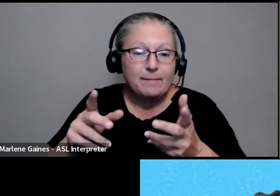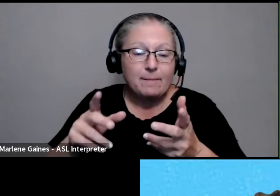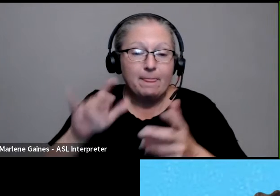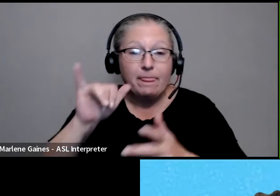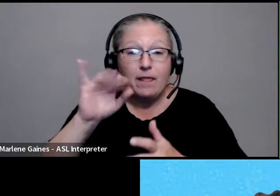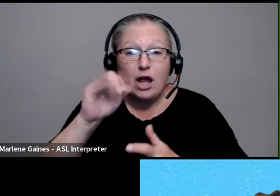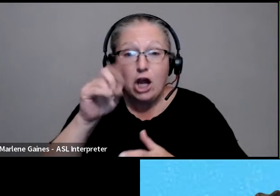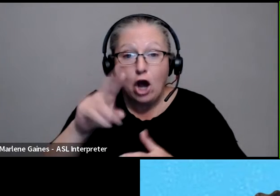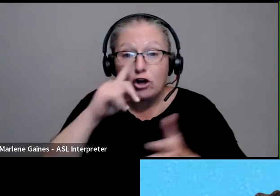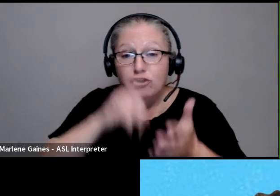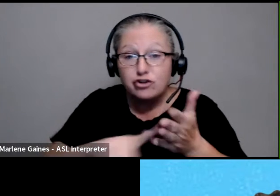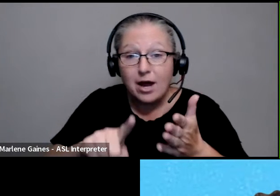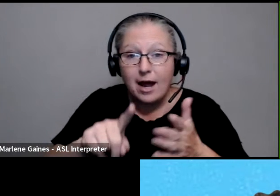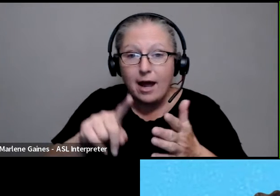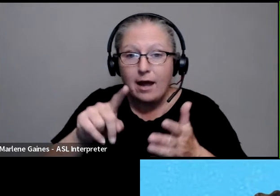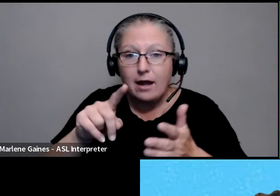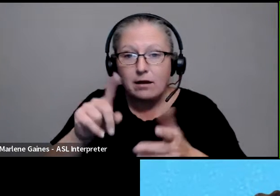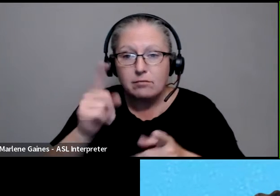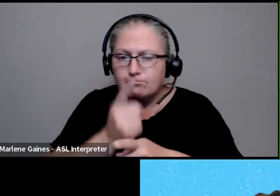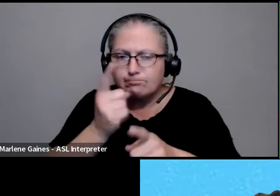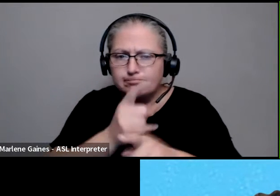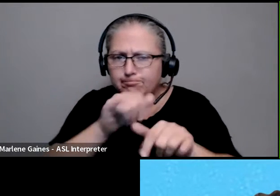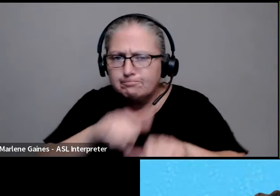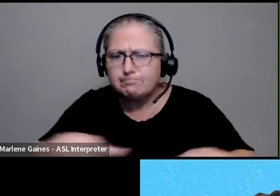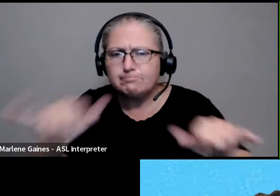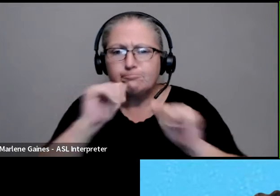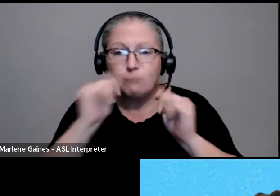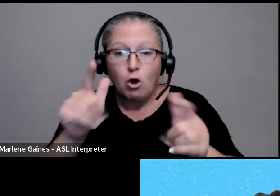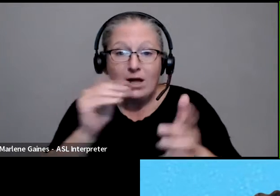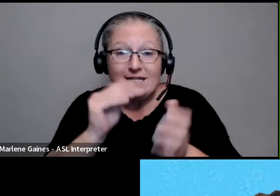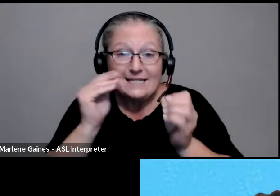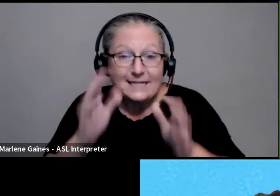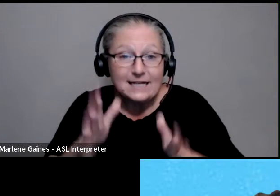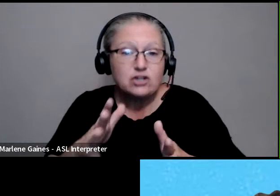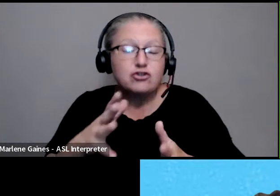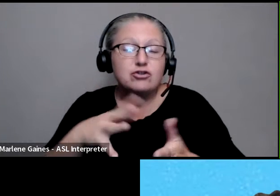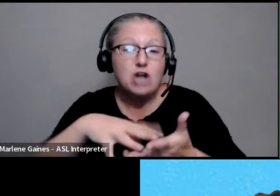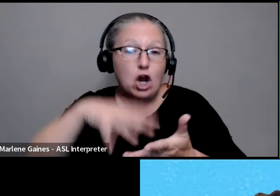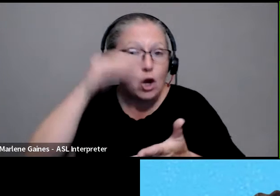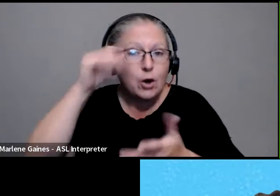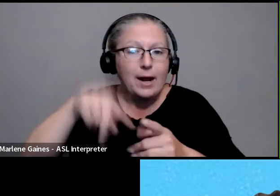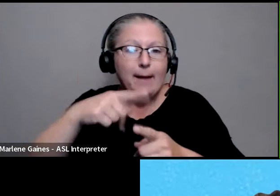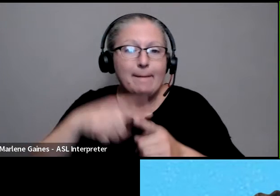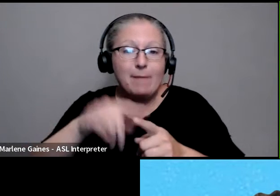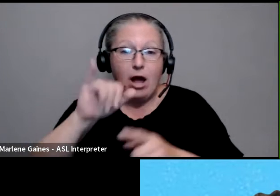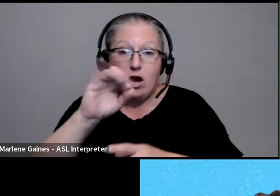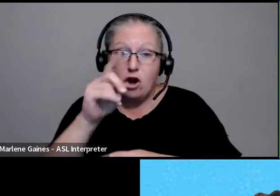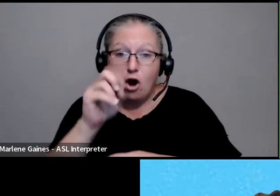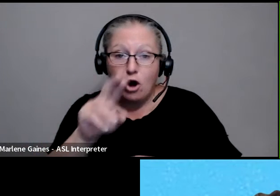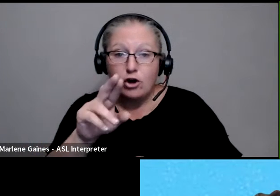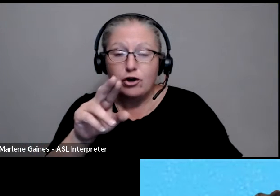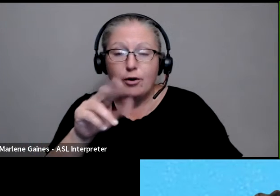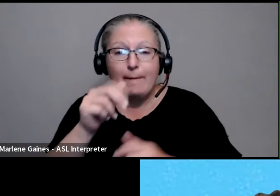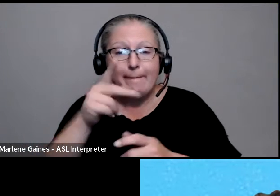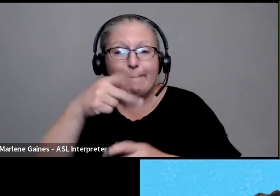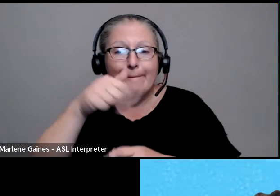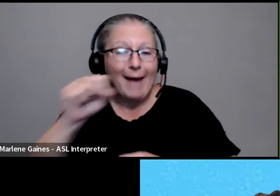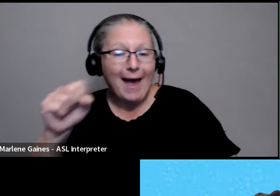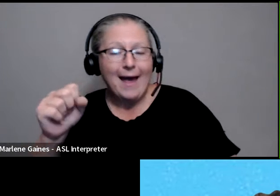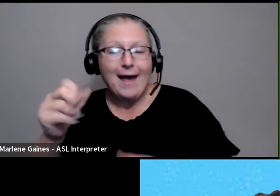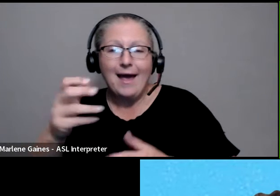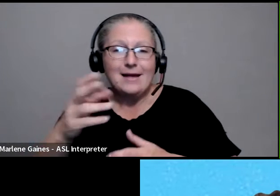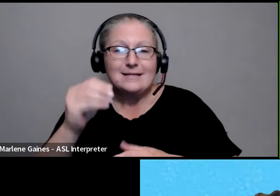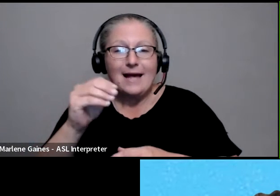yonder checks, like consistent with all teachers, and learning about yonder like passes and kind of